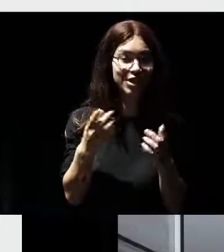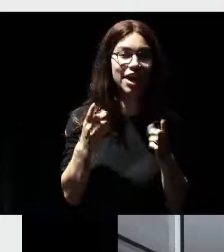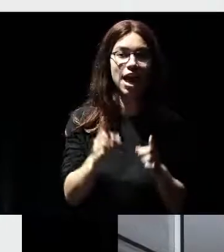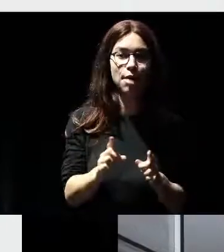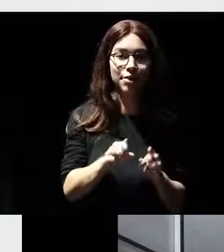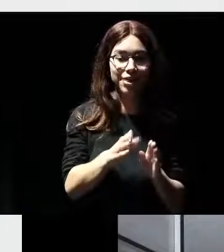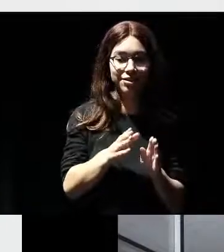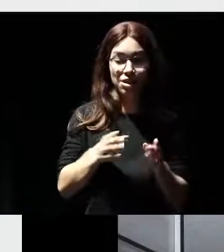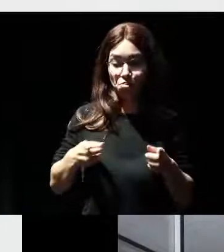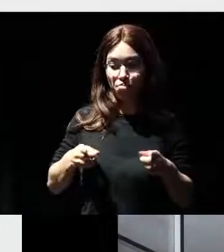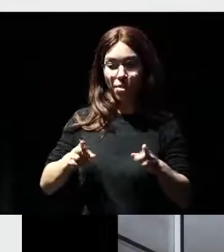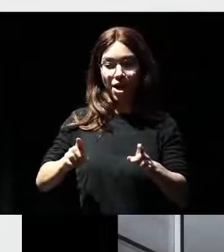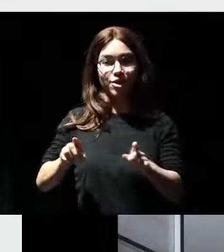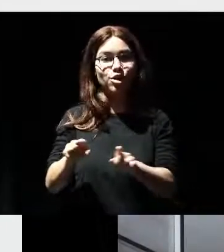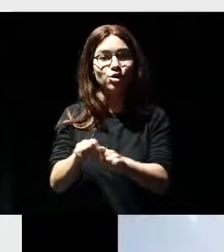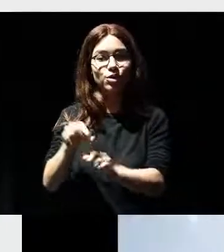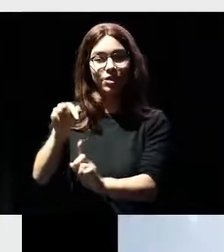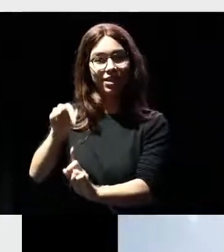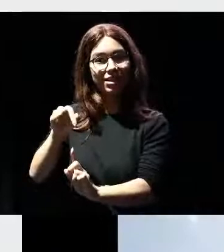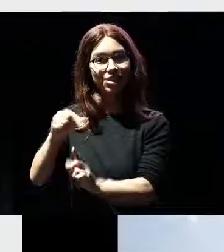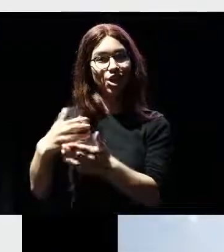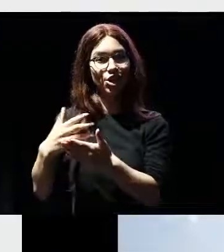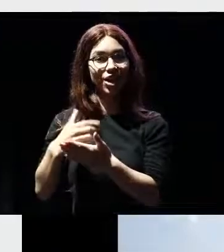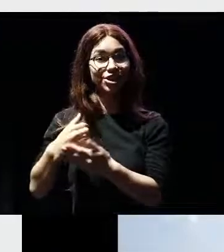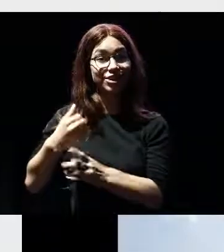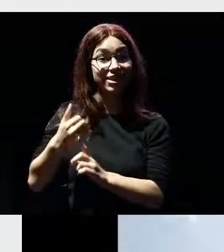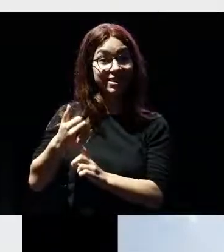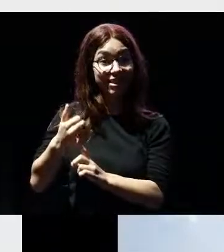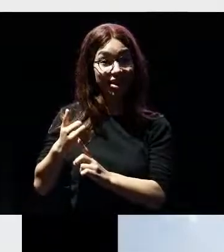to the collection itself in that space.